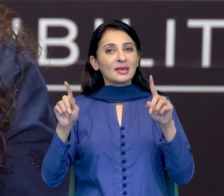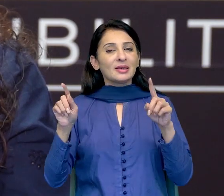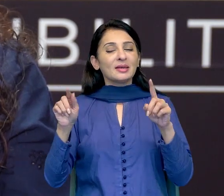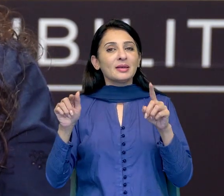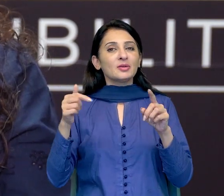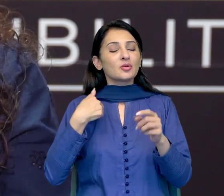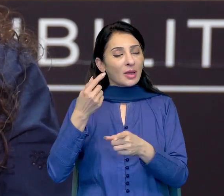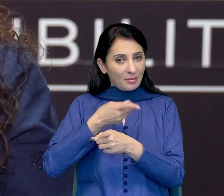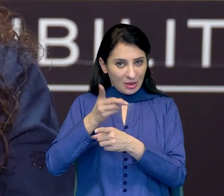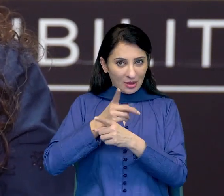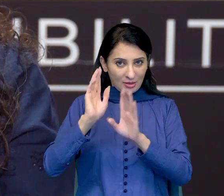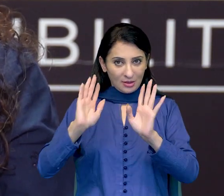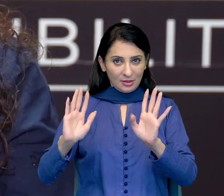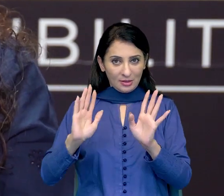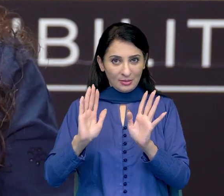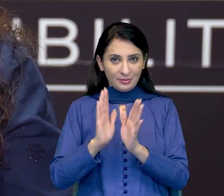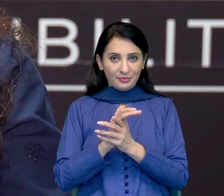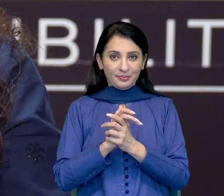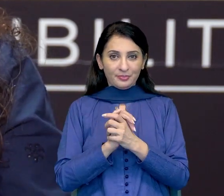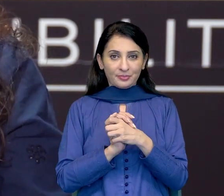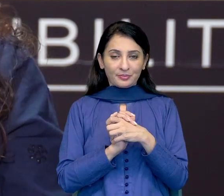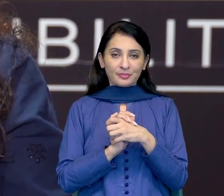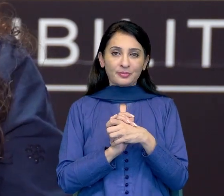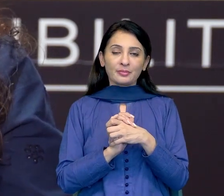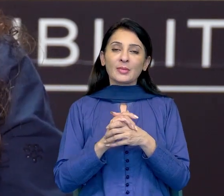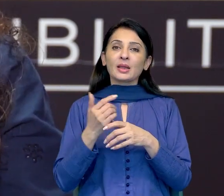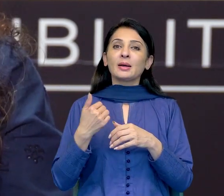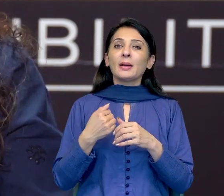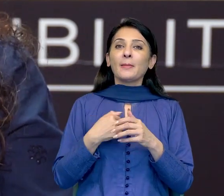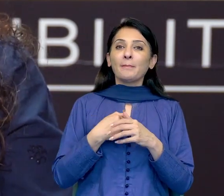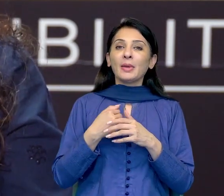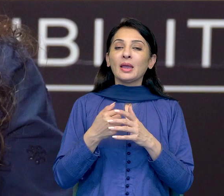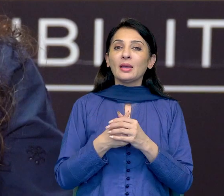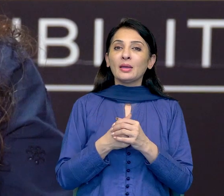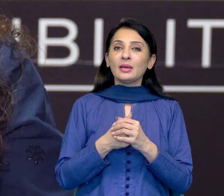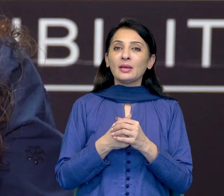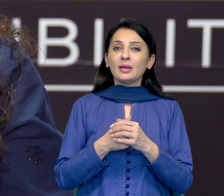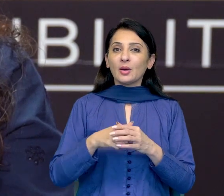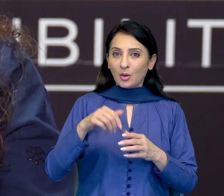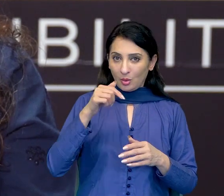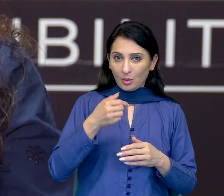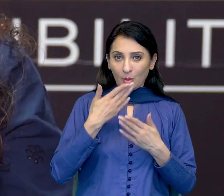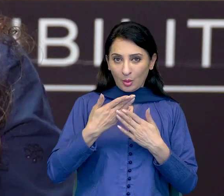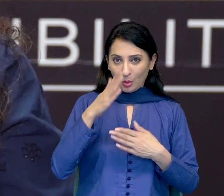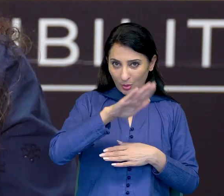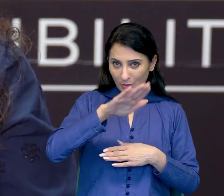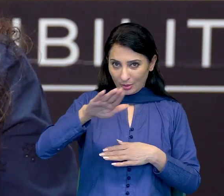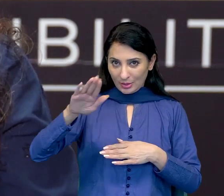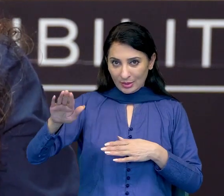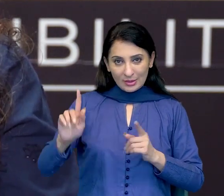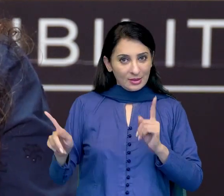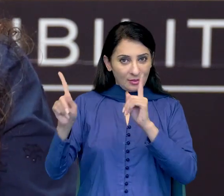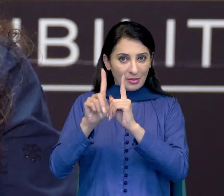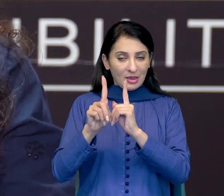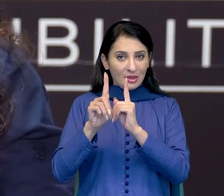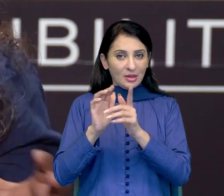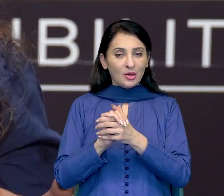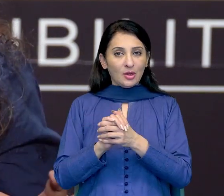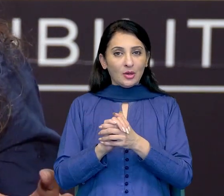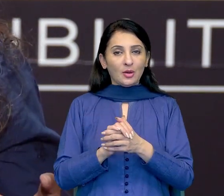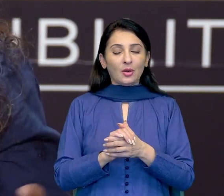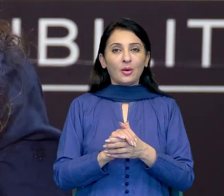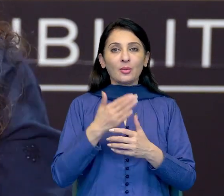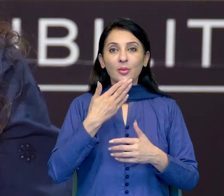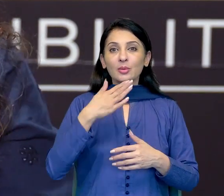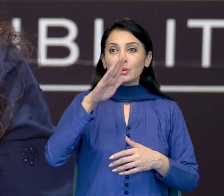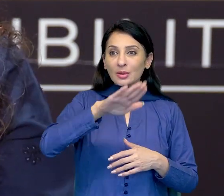almost 11 months of teaching. I was going there back and forth and traveling there, but the time